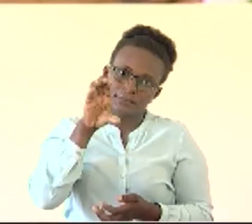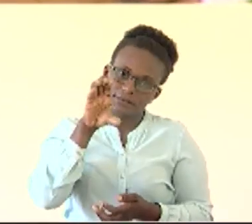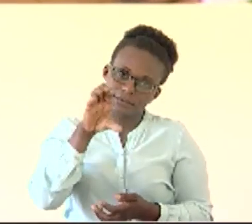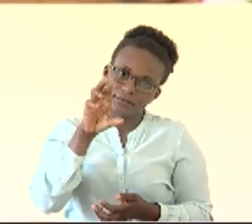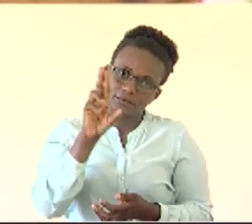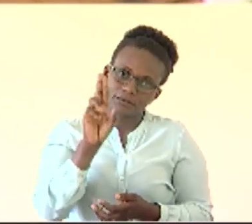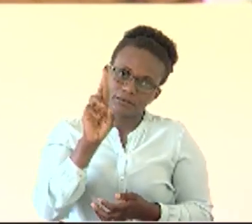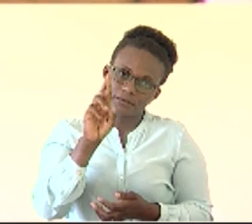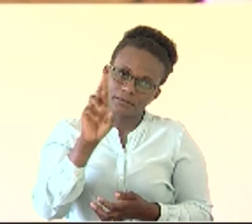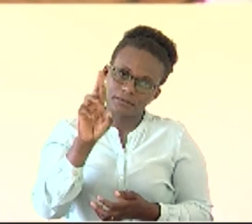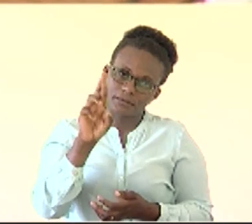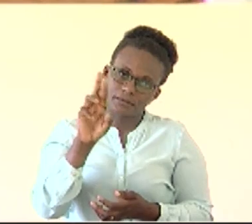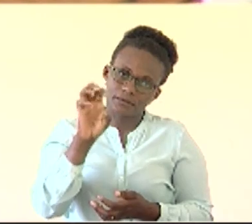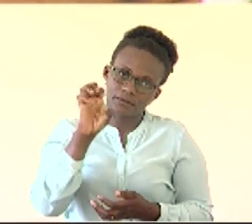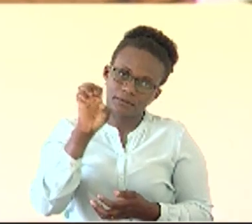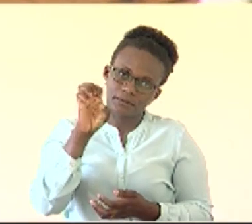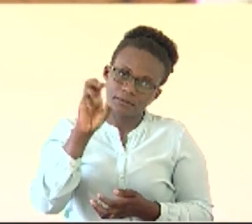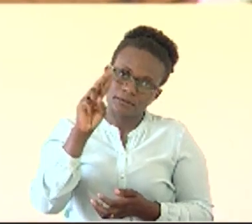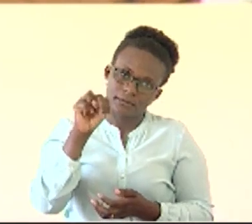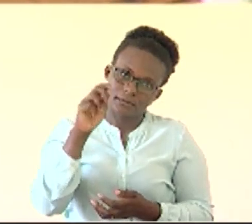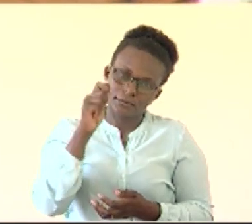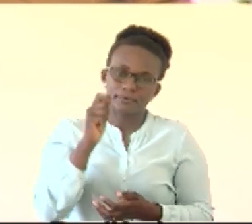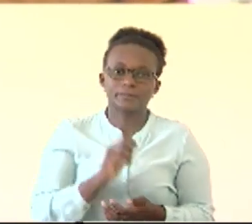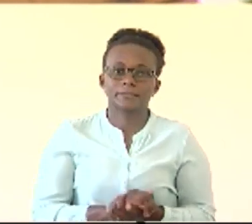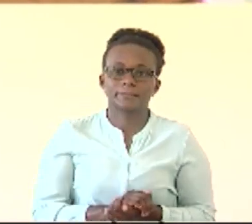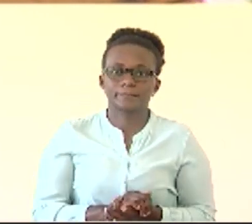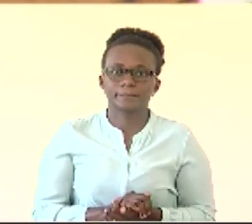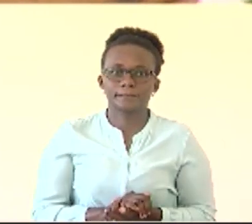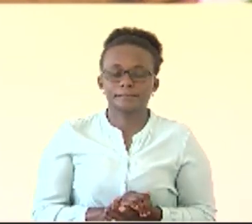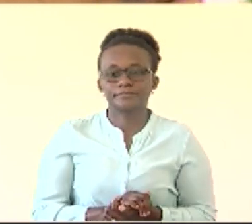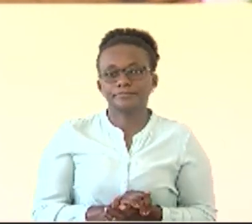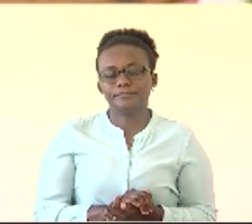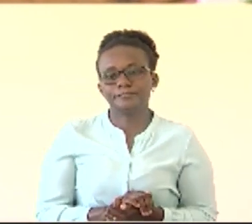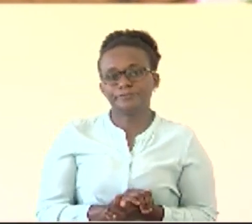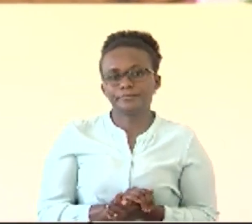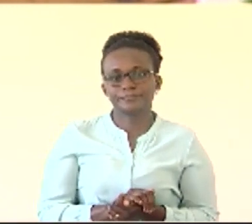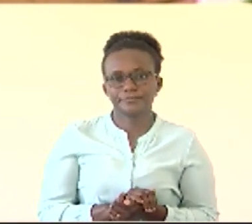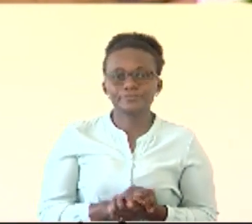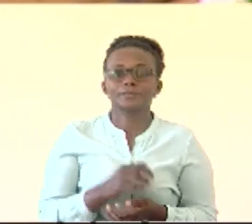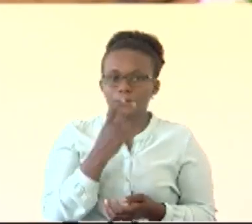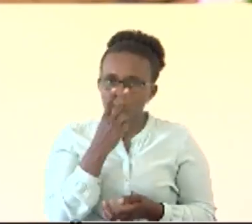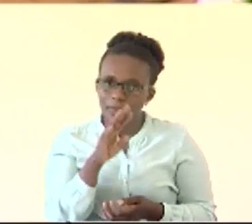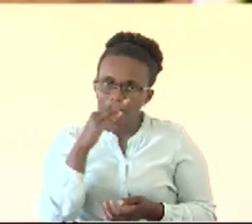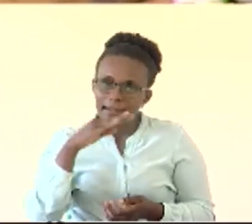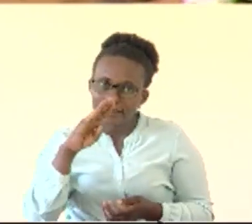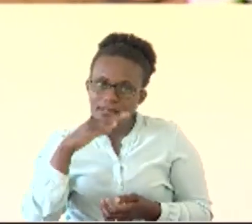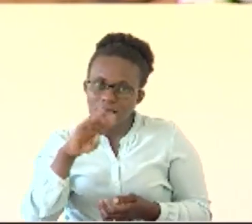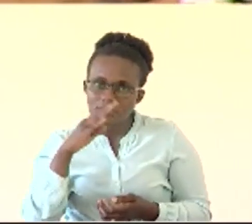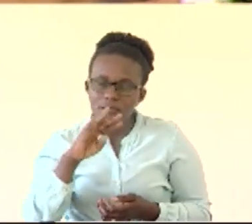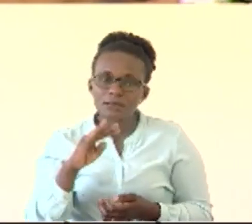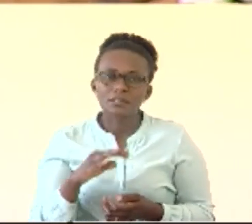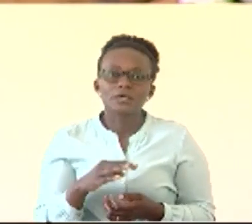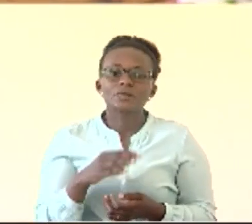seeing it properly. And that means the gases are being produced. Gases And which are these